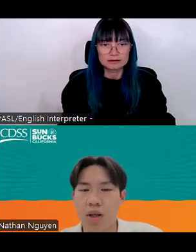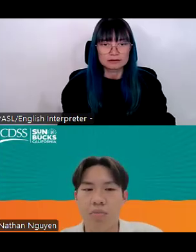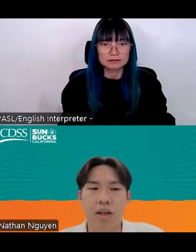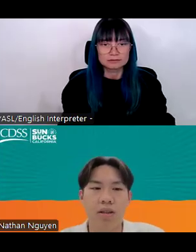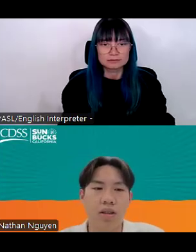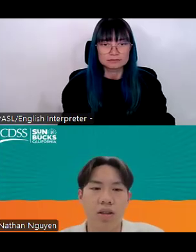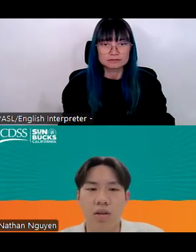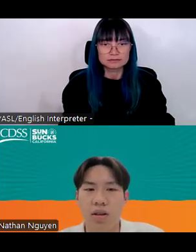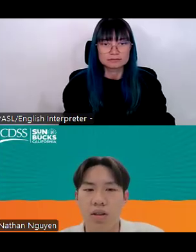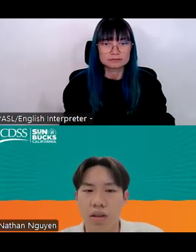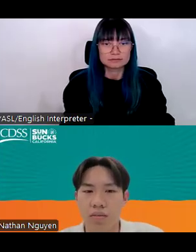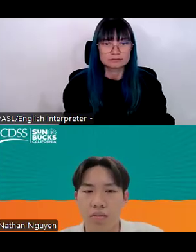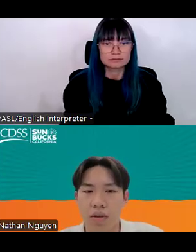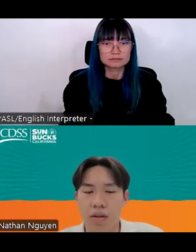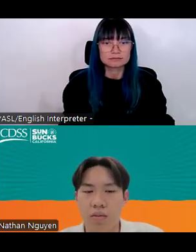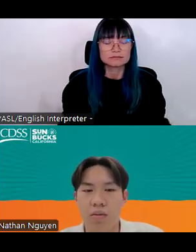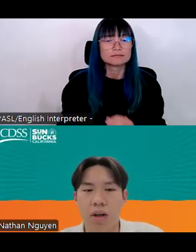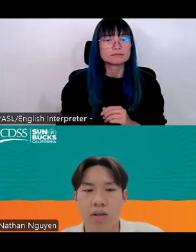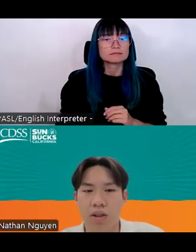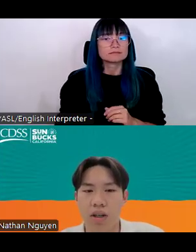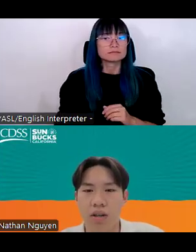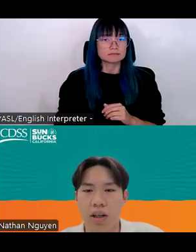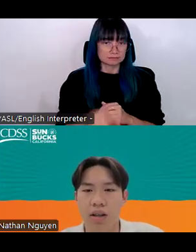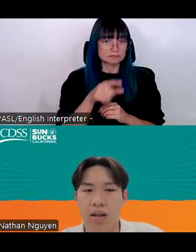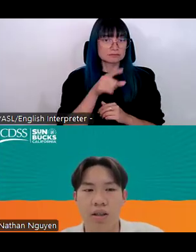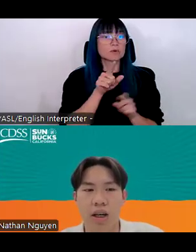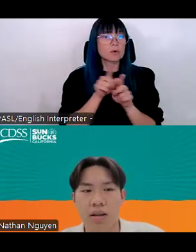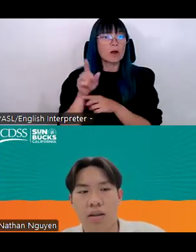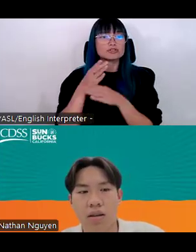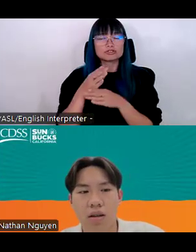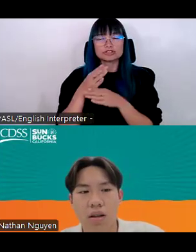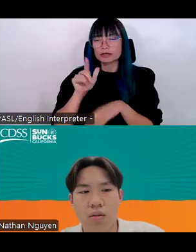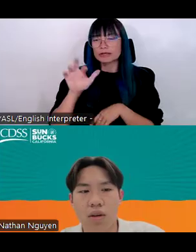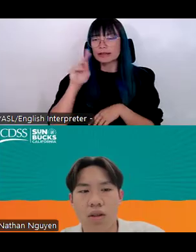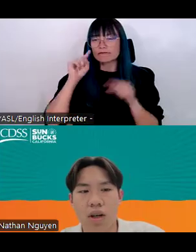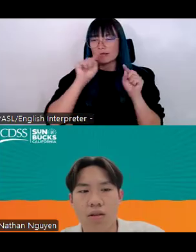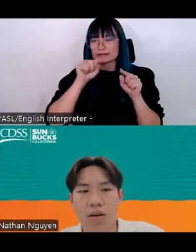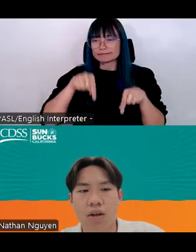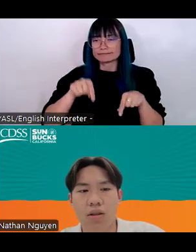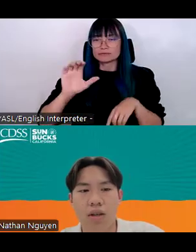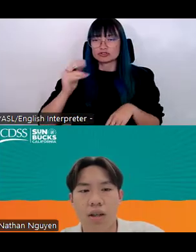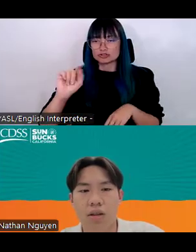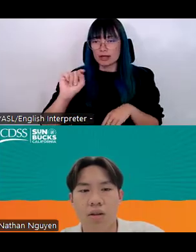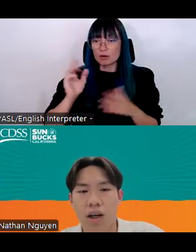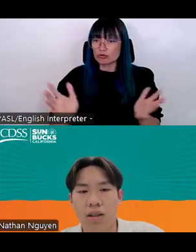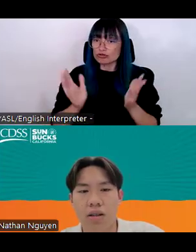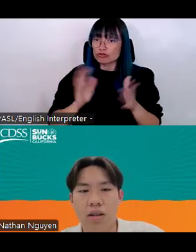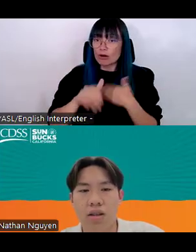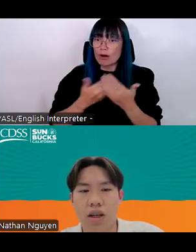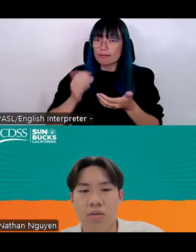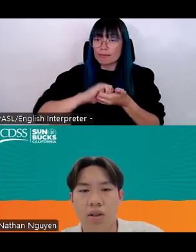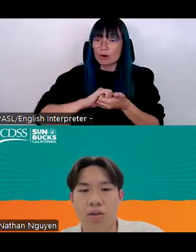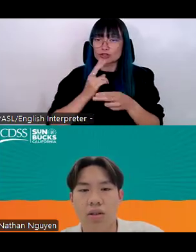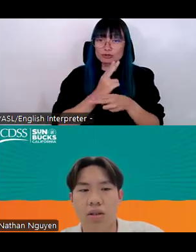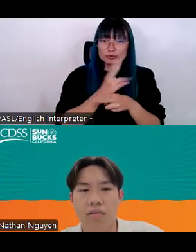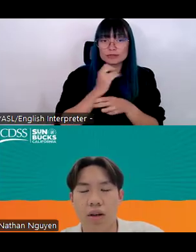The partners page is shown on the screen. We will also share the link in the chat. We encourage all our partners to actively utilize and